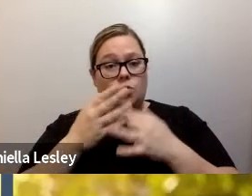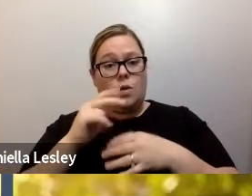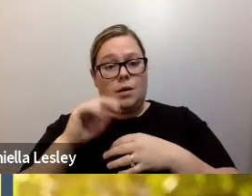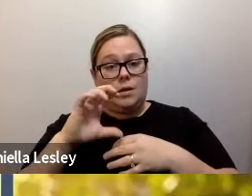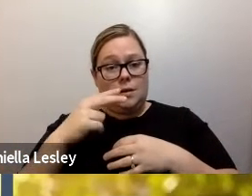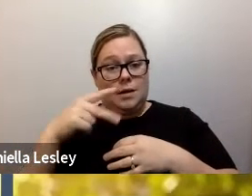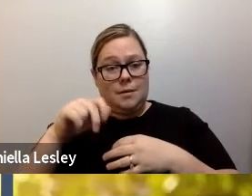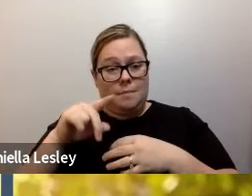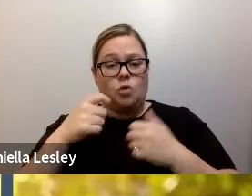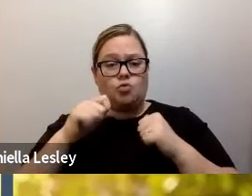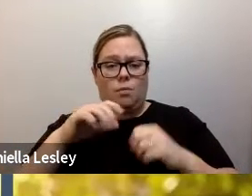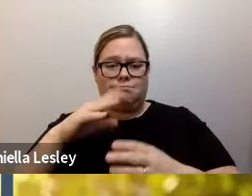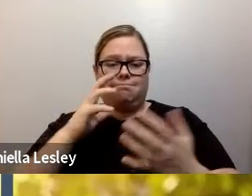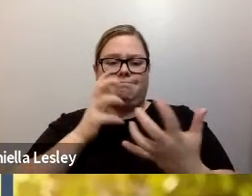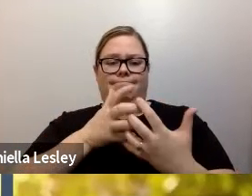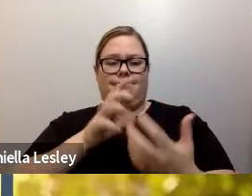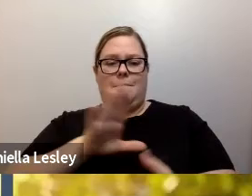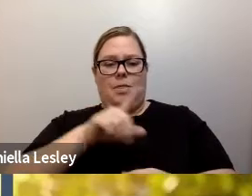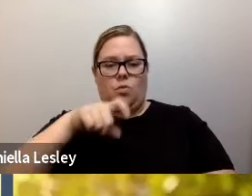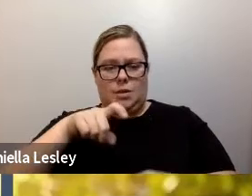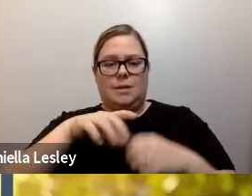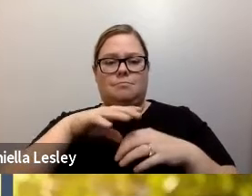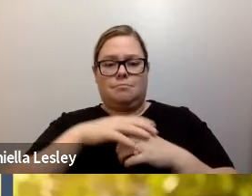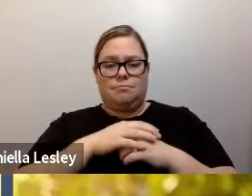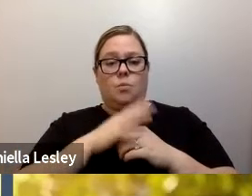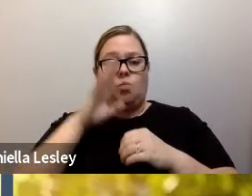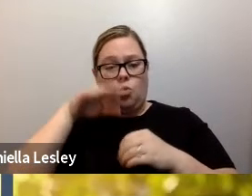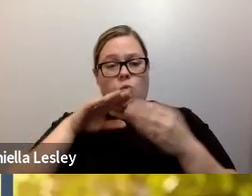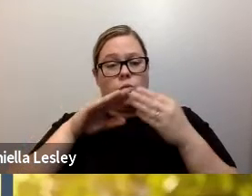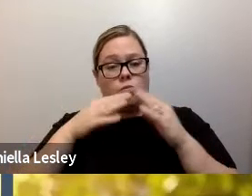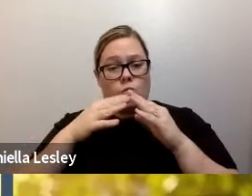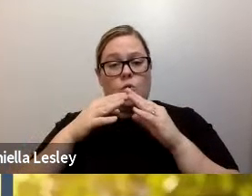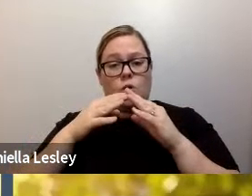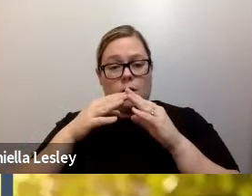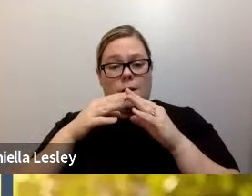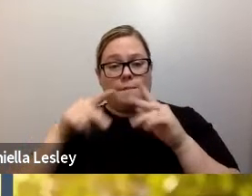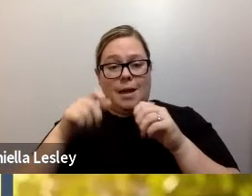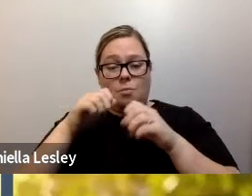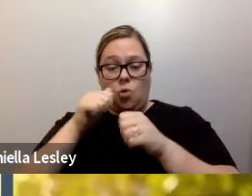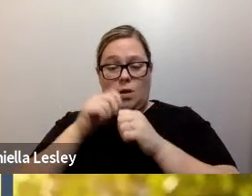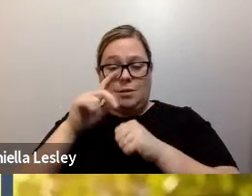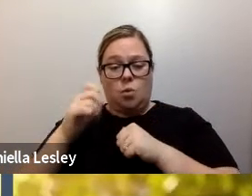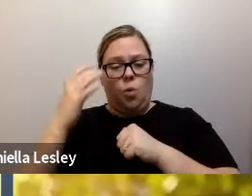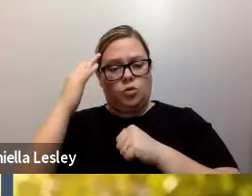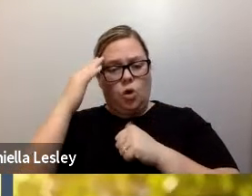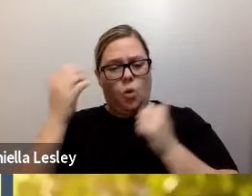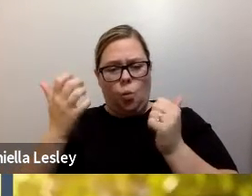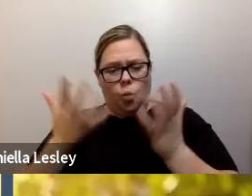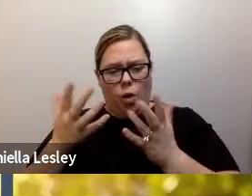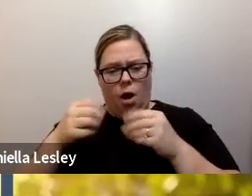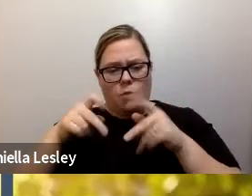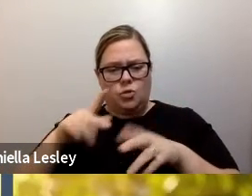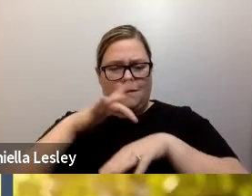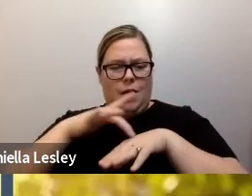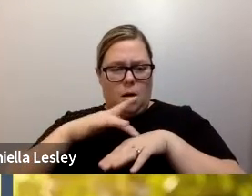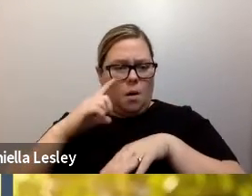needs. And we know that the community of people with disabilities want to know what opportunities are available to them.